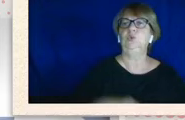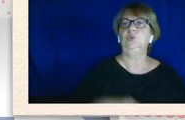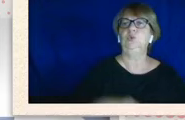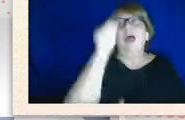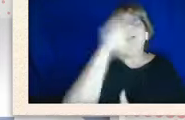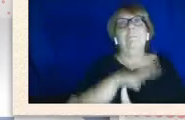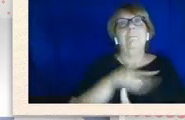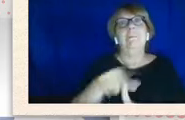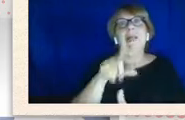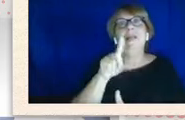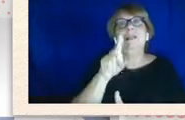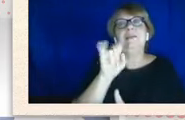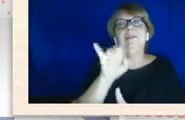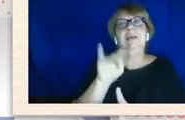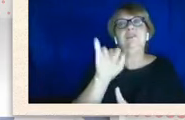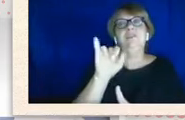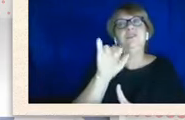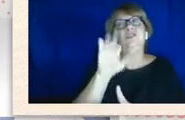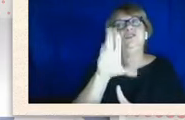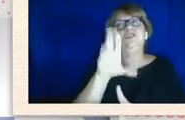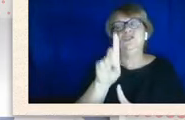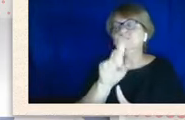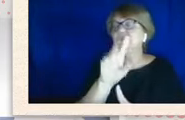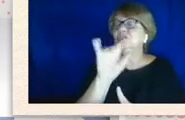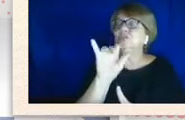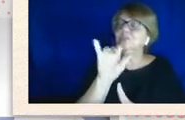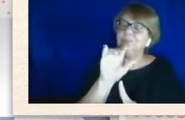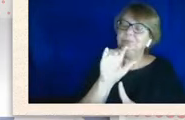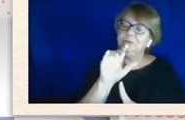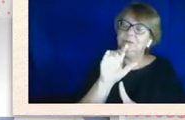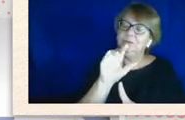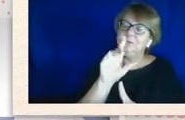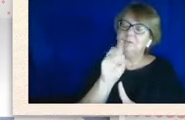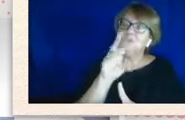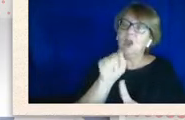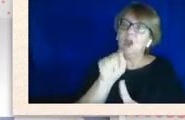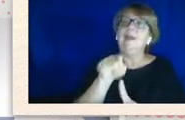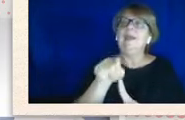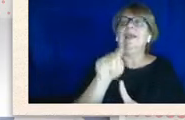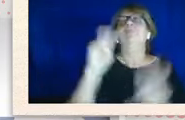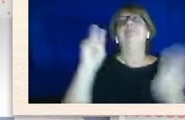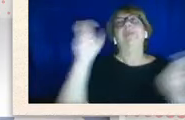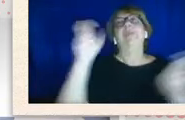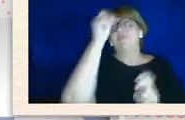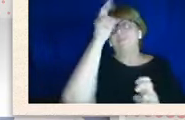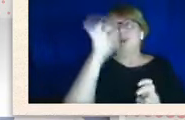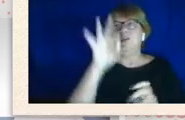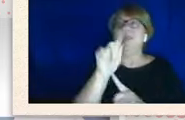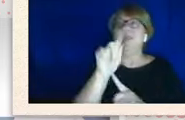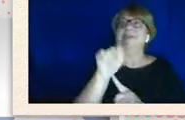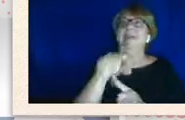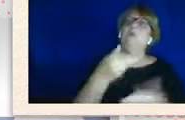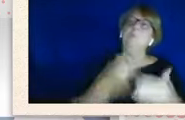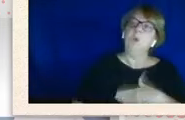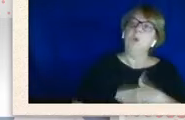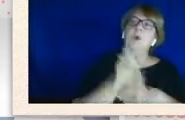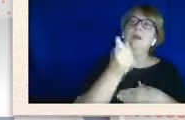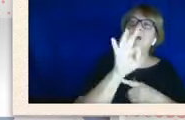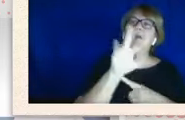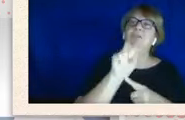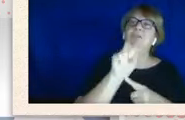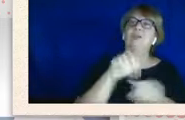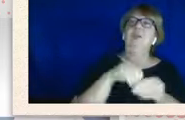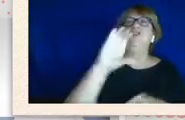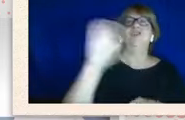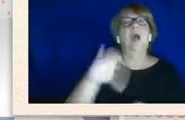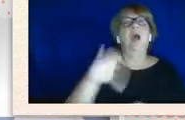Jart Jr. He's known as the father of the ADA. He was born in 1930 in Chicago, Illinois,